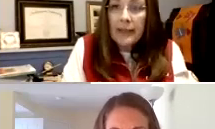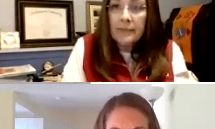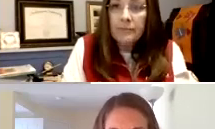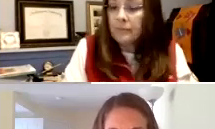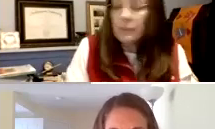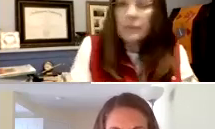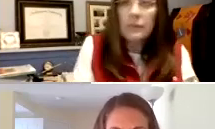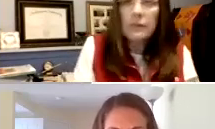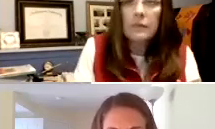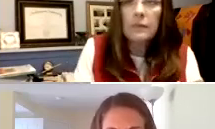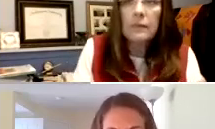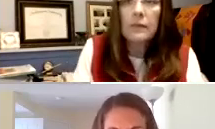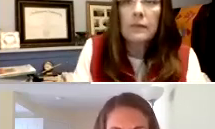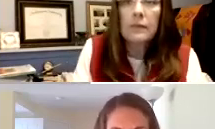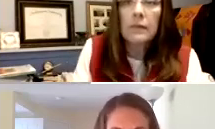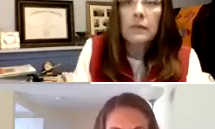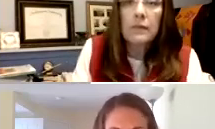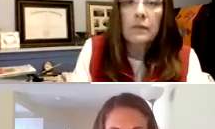in.